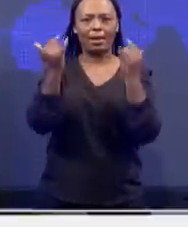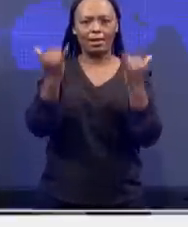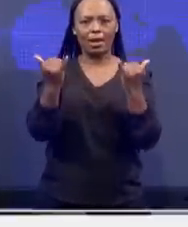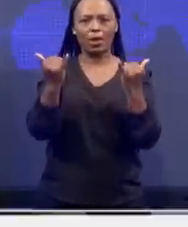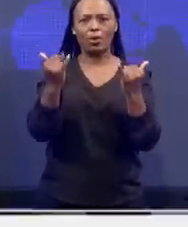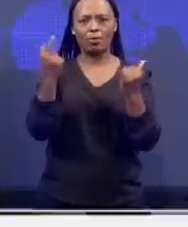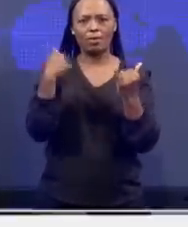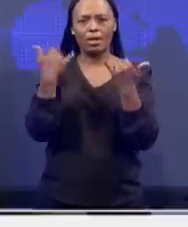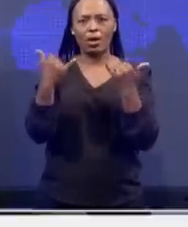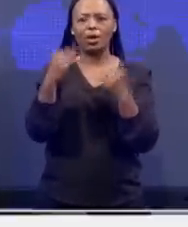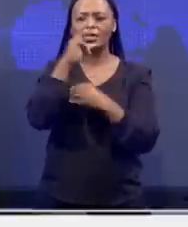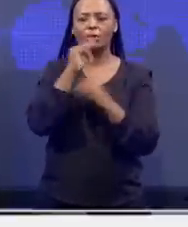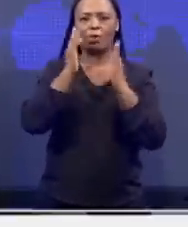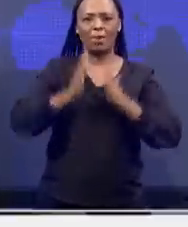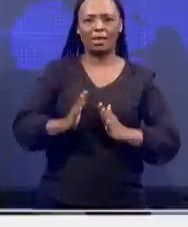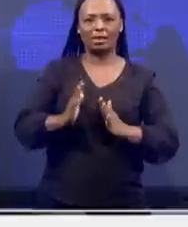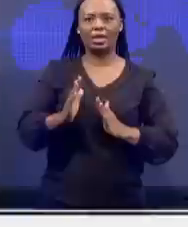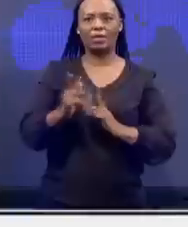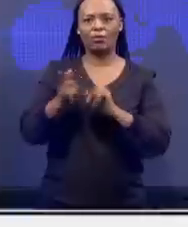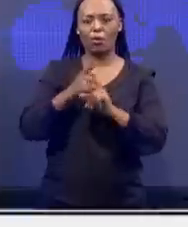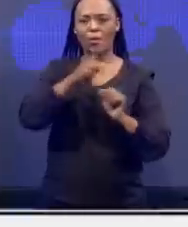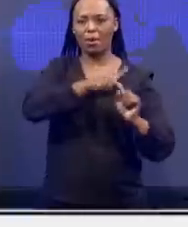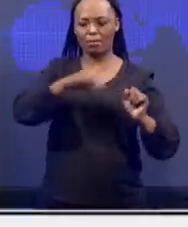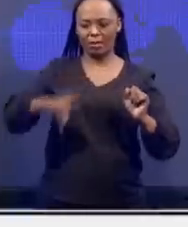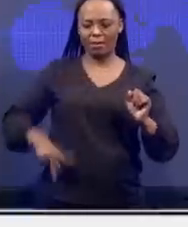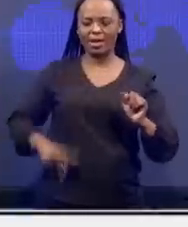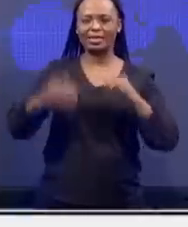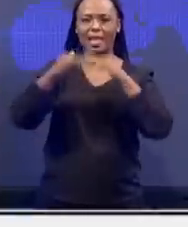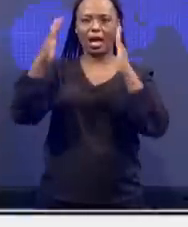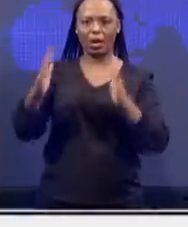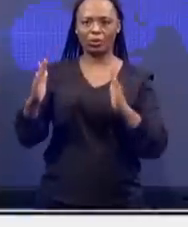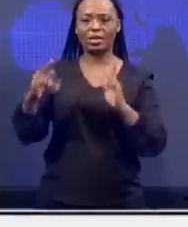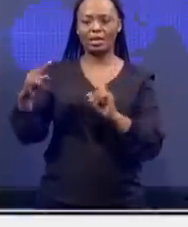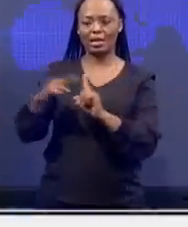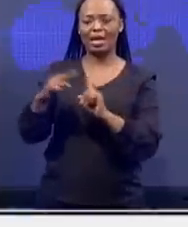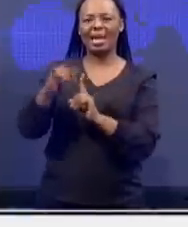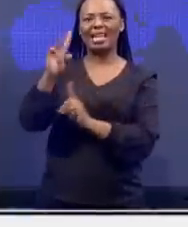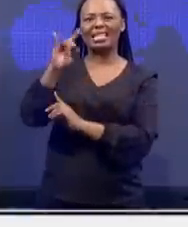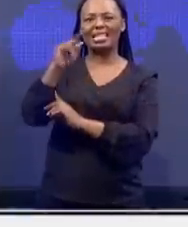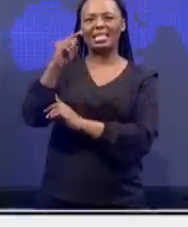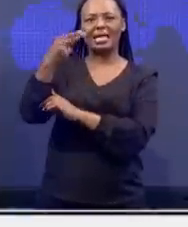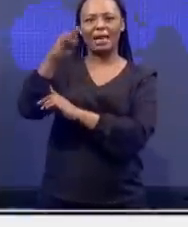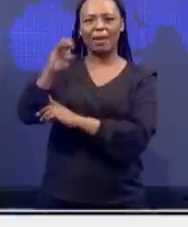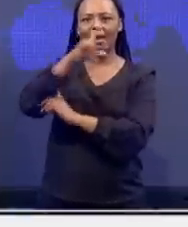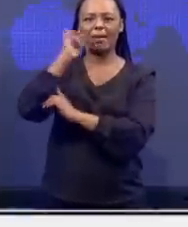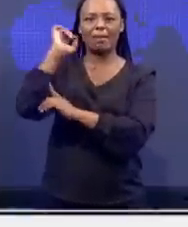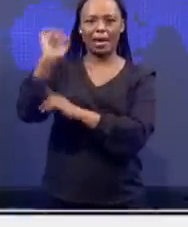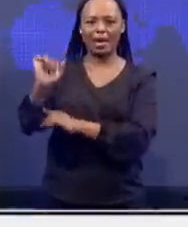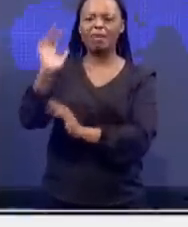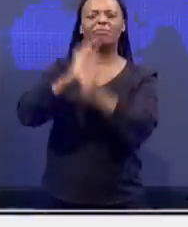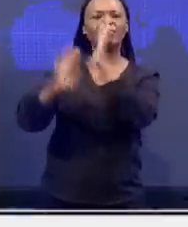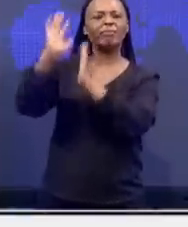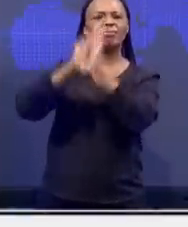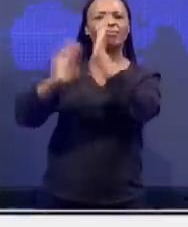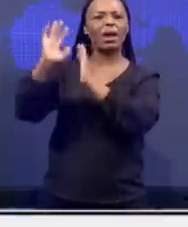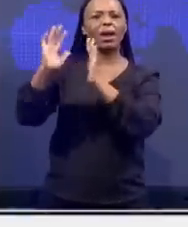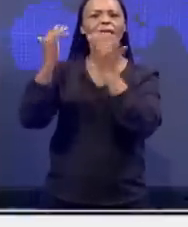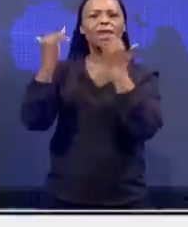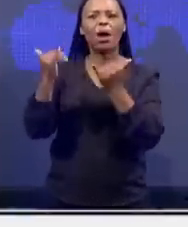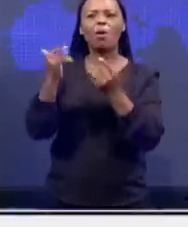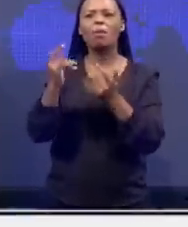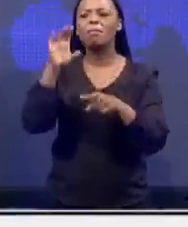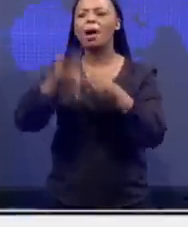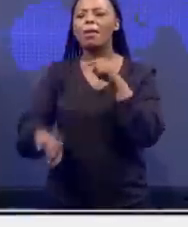going to allow the spokesperson of the Premier's House, Mr. Sello Dithebe, just to join us, just to give us exactly what they managed to find